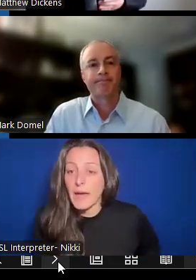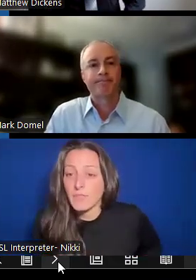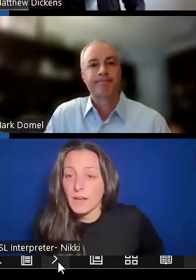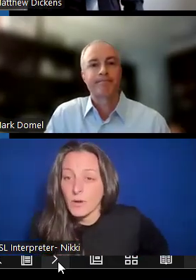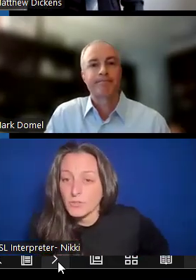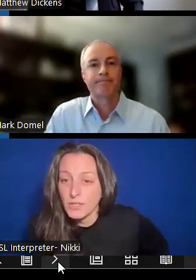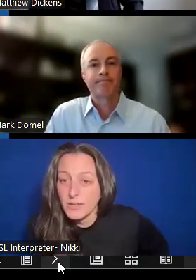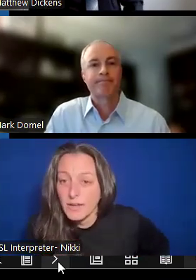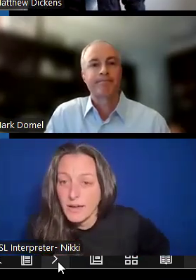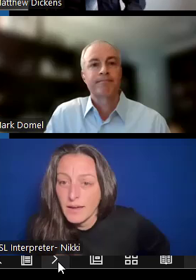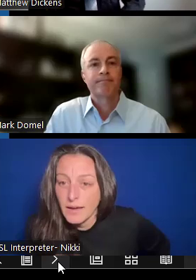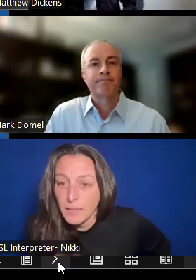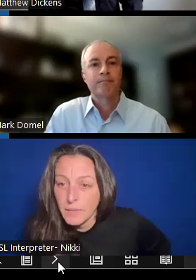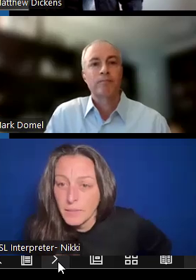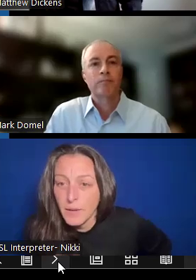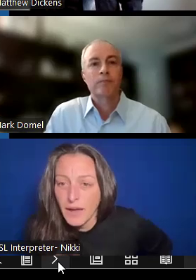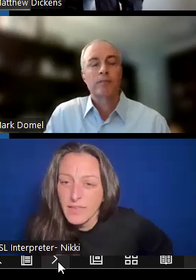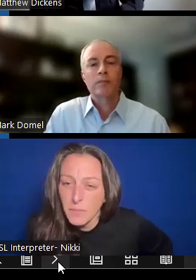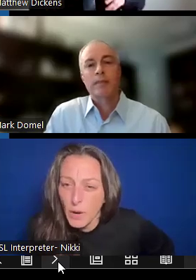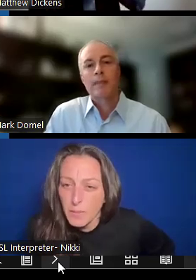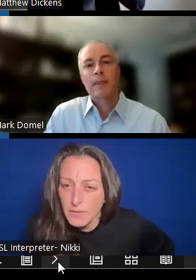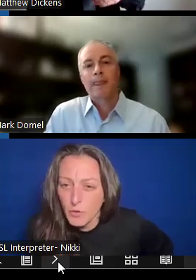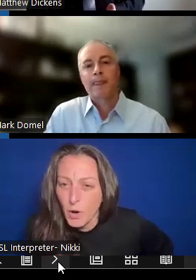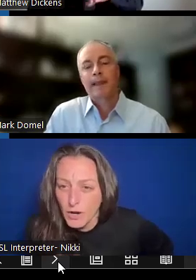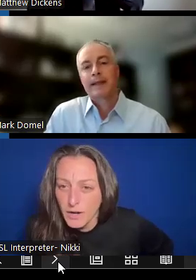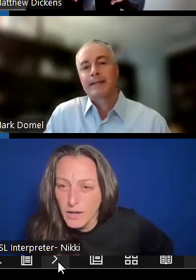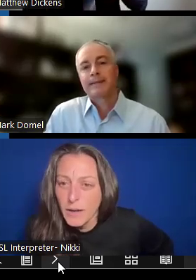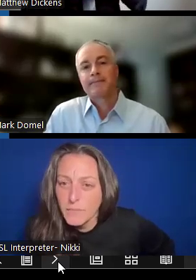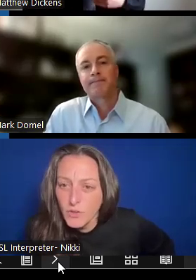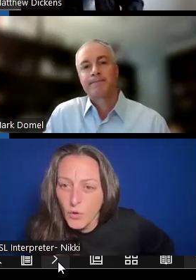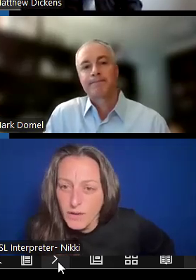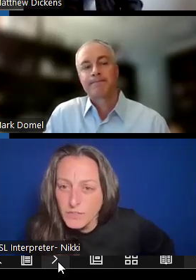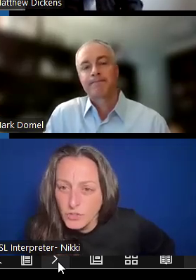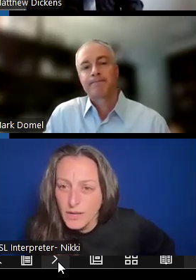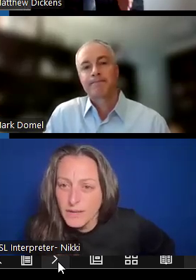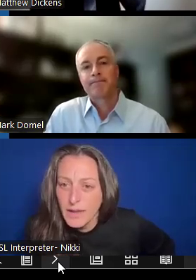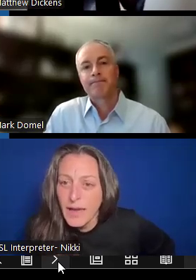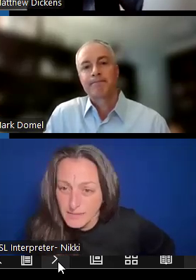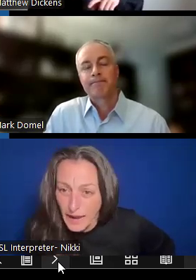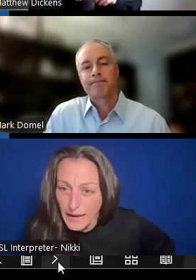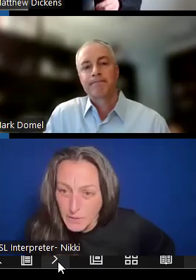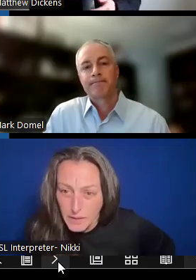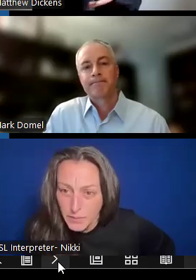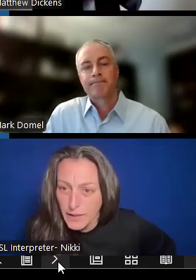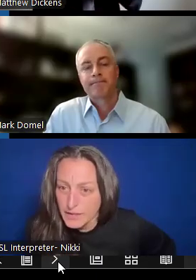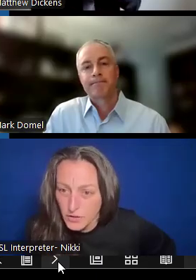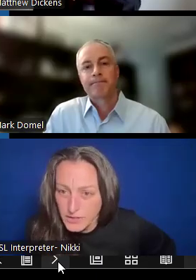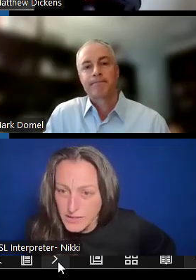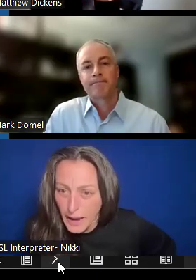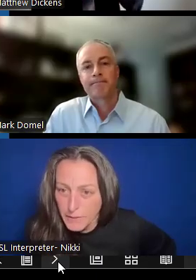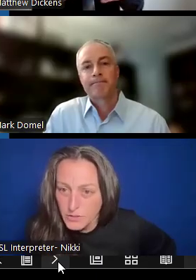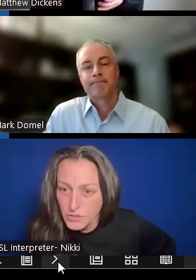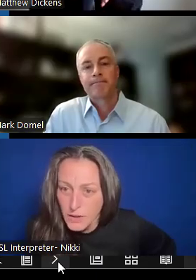This is Okay. Matt. I've got a question. I think probably for Mark. So if a student has an IEP plan and it's